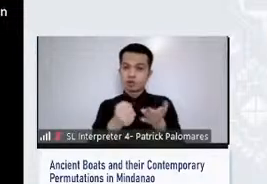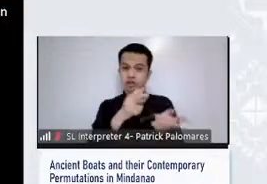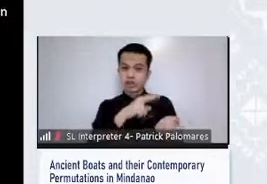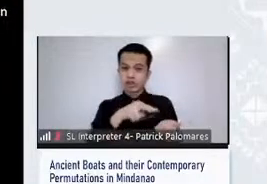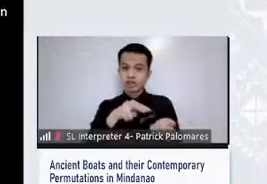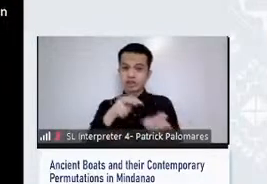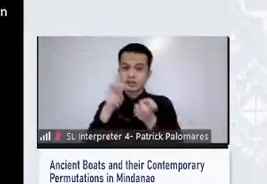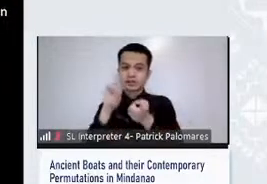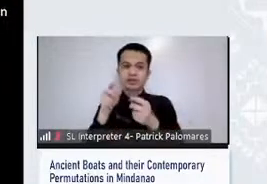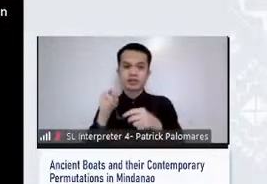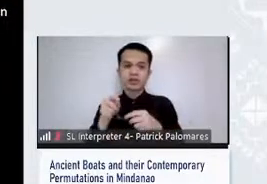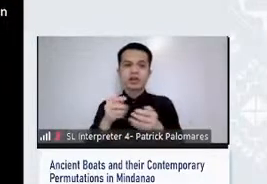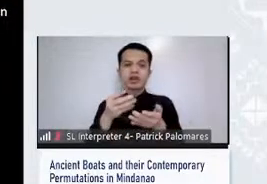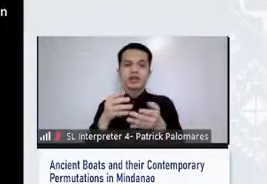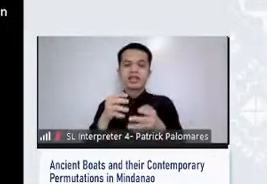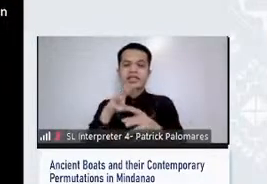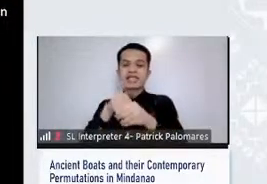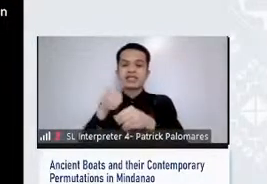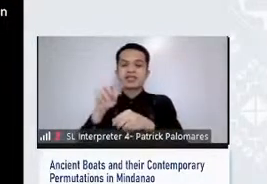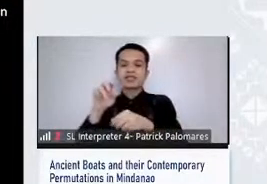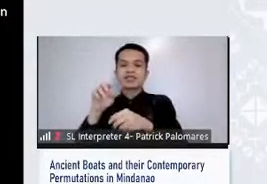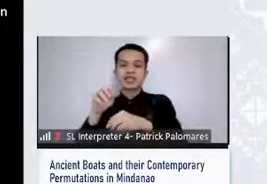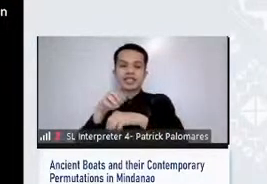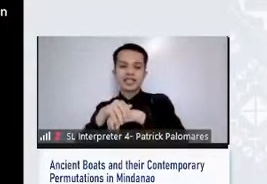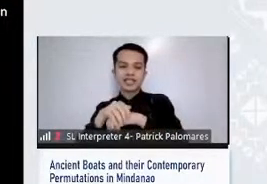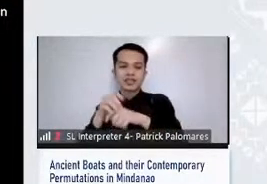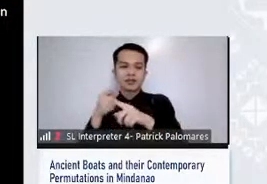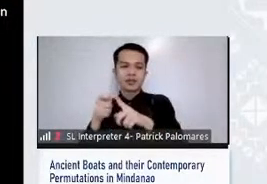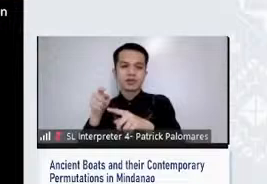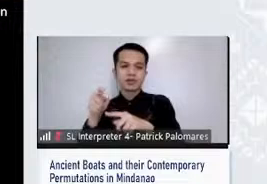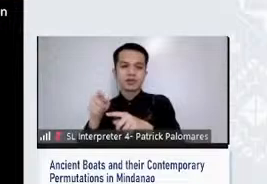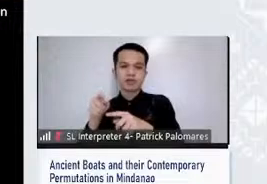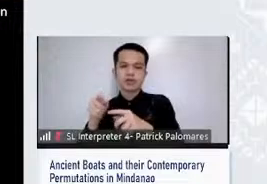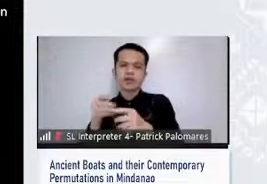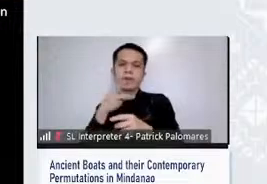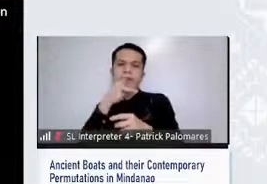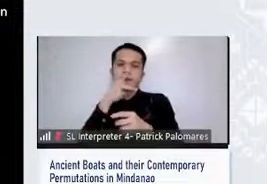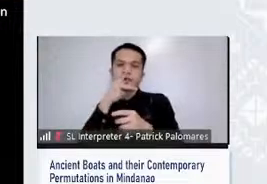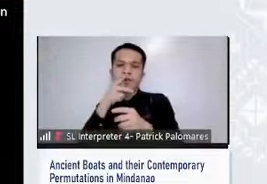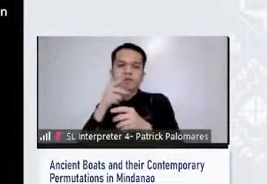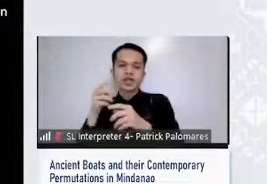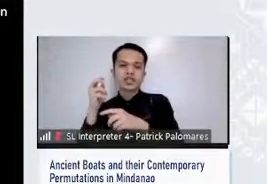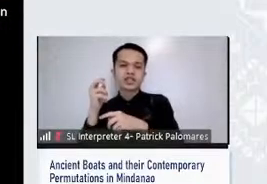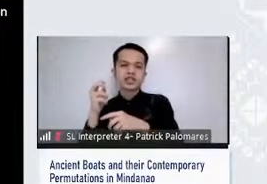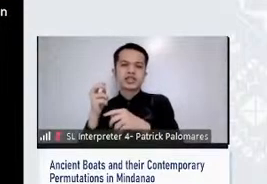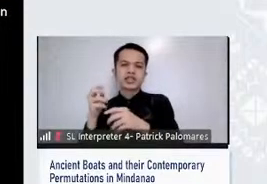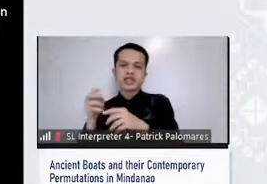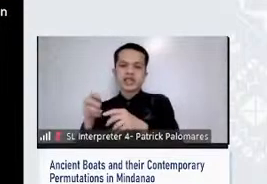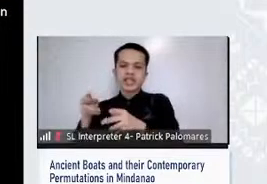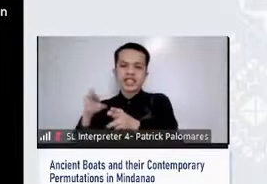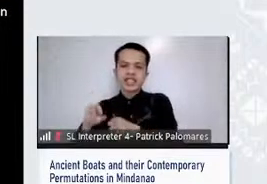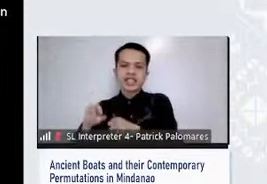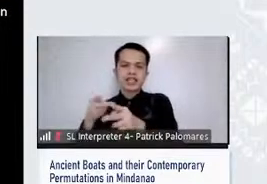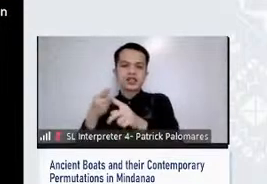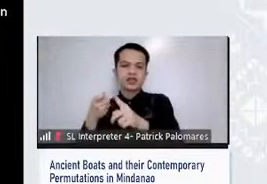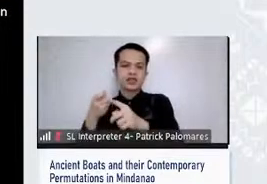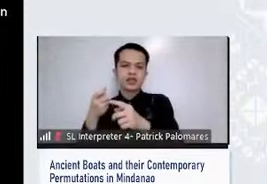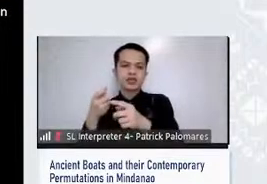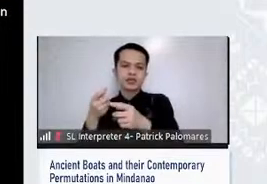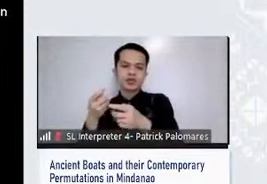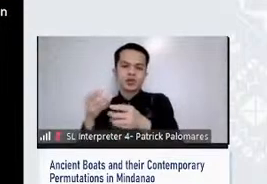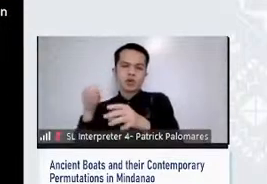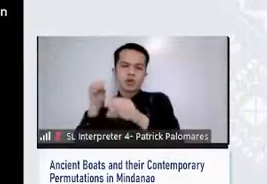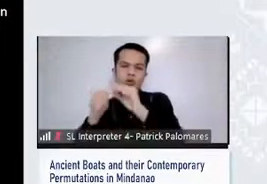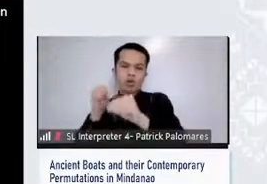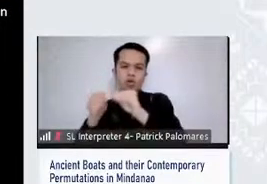carrying packs of clothing and private trade on its way to Canton, China, where it was loaded with cargo composed mostly